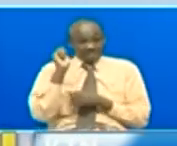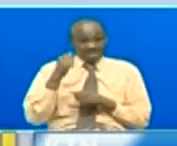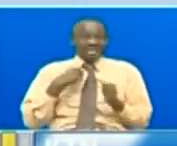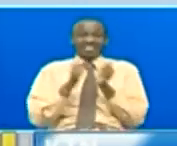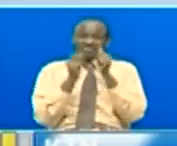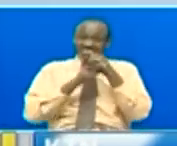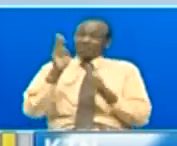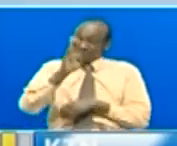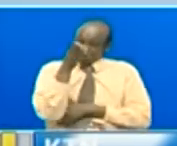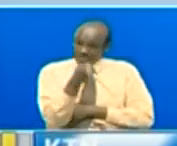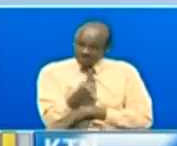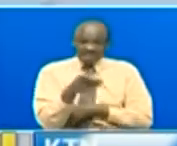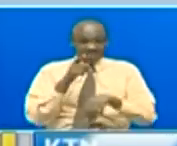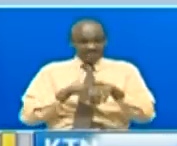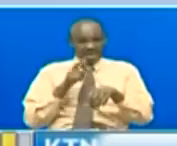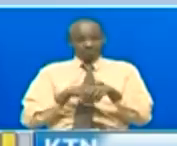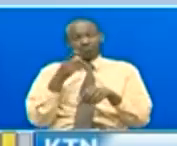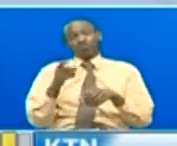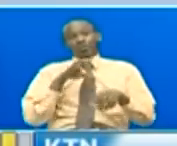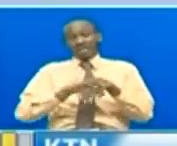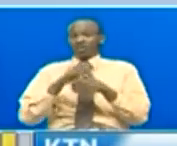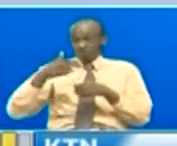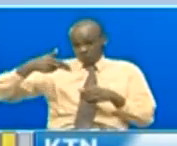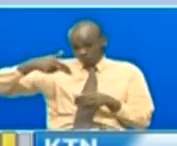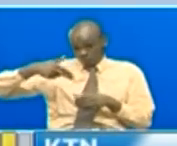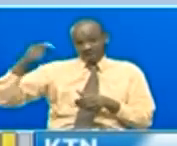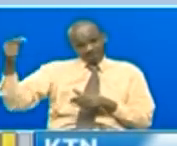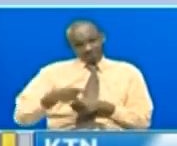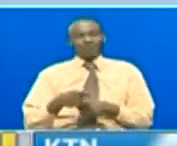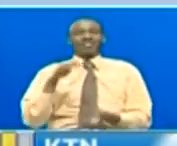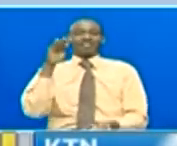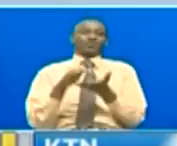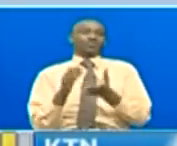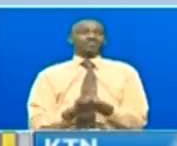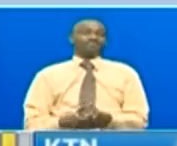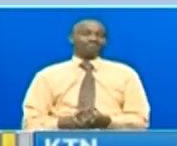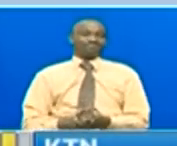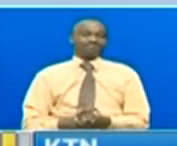every year due to reduced importation of fuel used in thermal power plants.